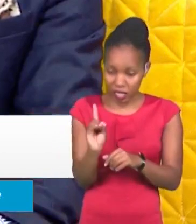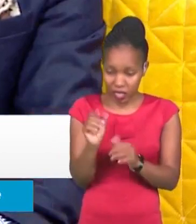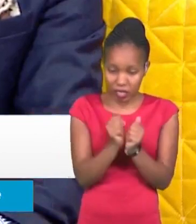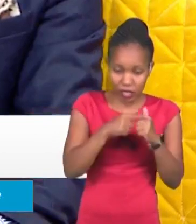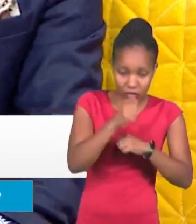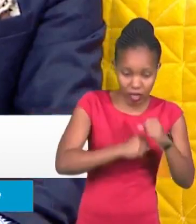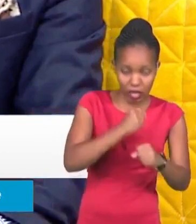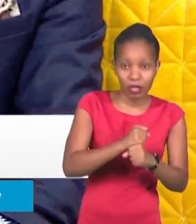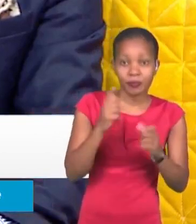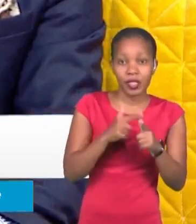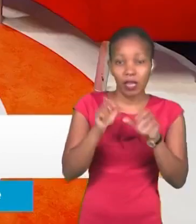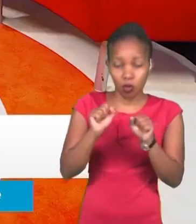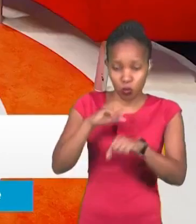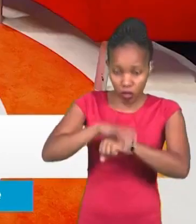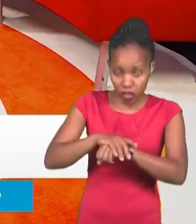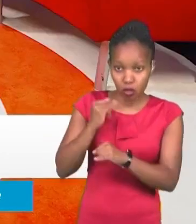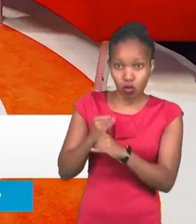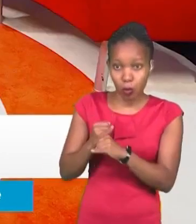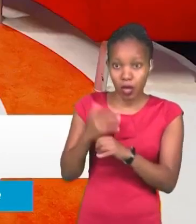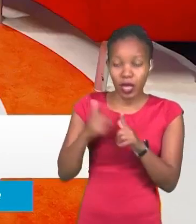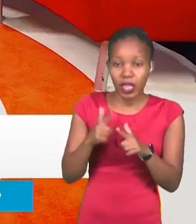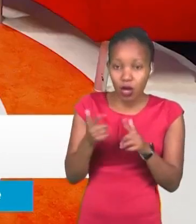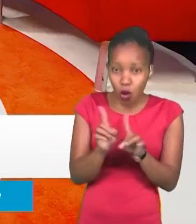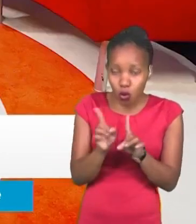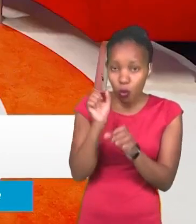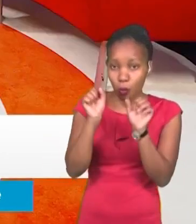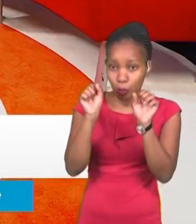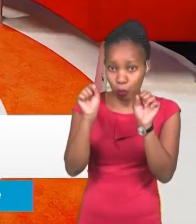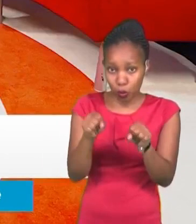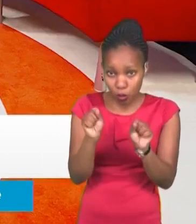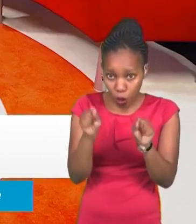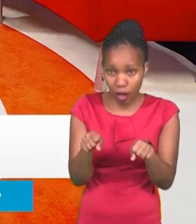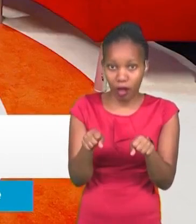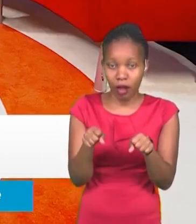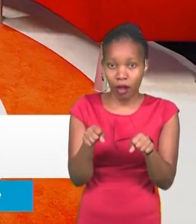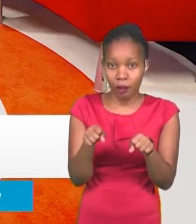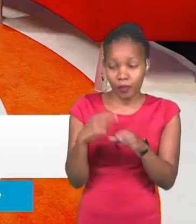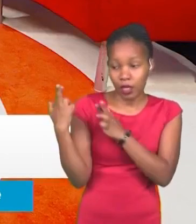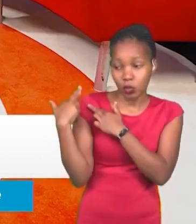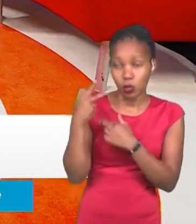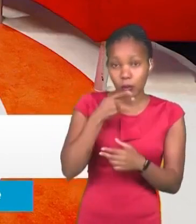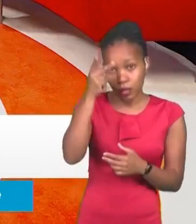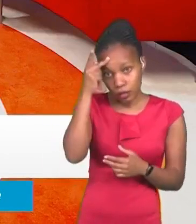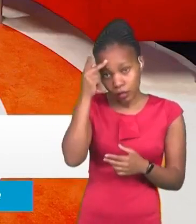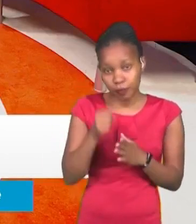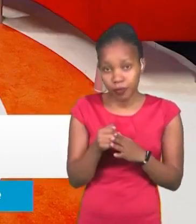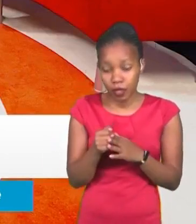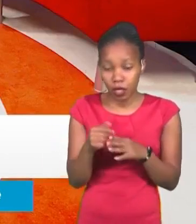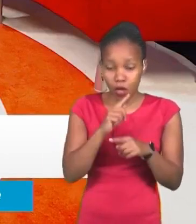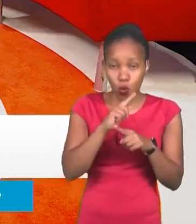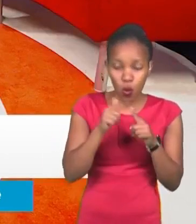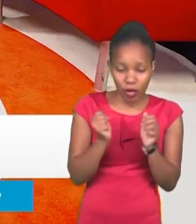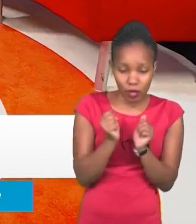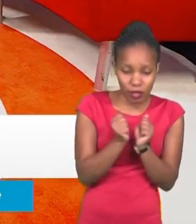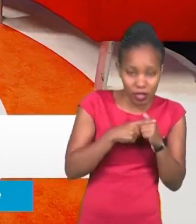so that at 16 they can get a job, for them to be able to be responsible parents. Okay. So that at 16 they can open